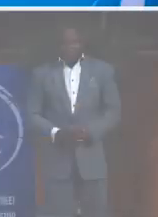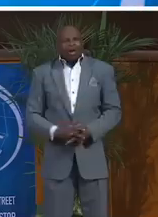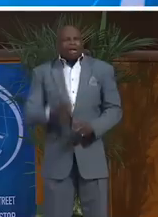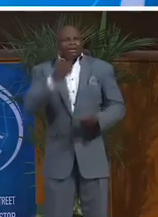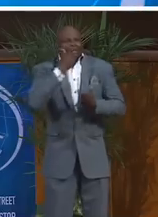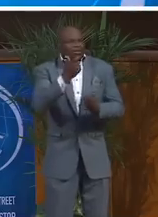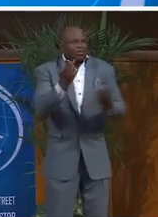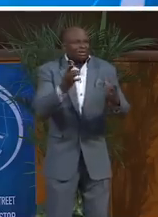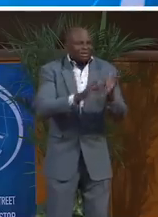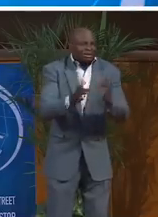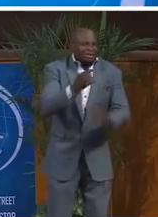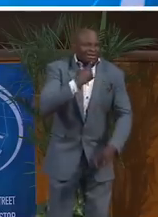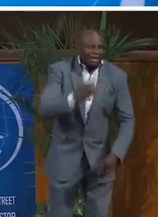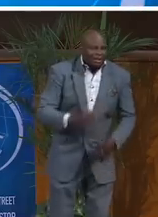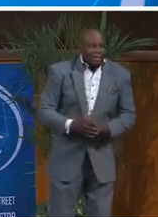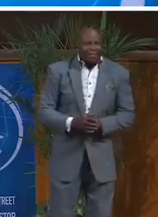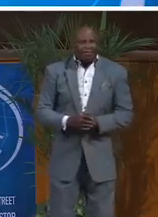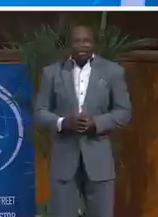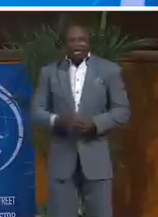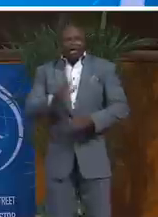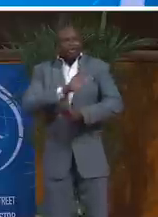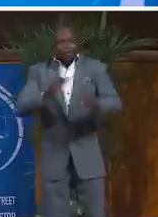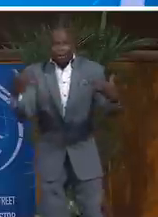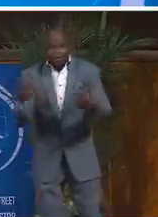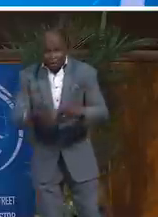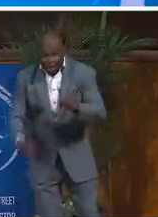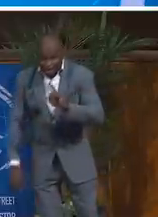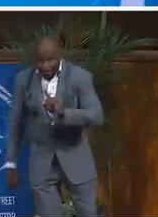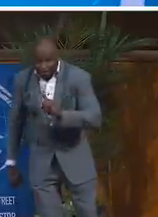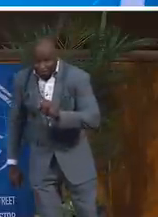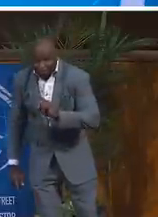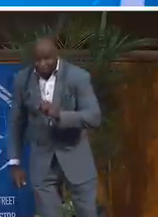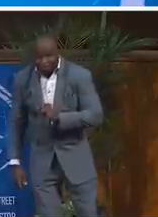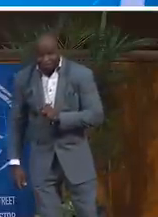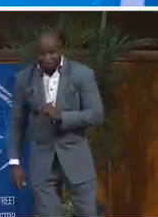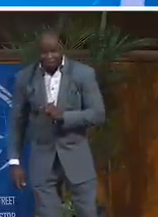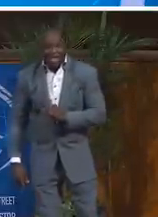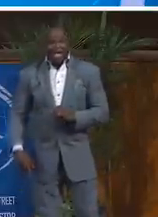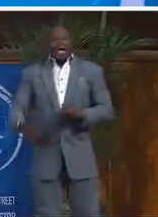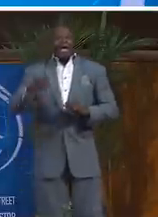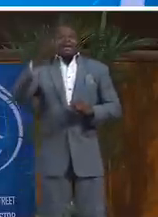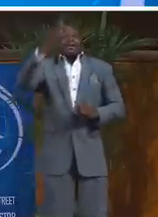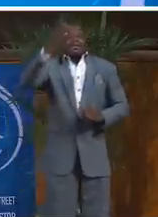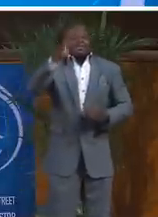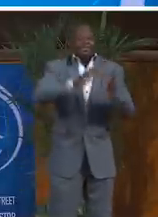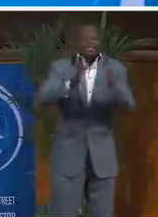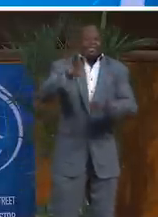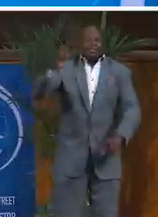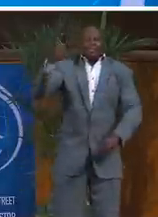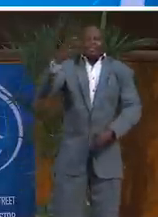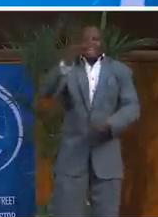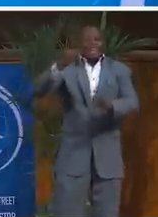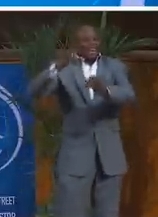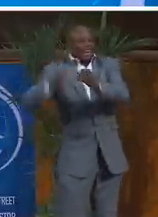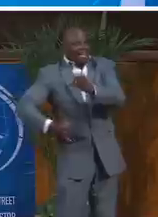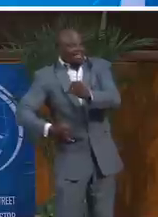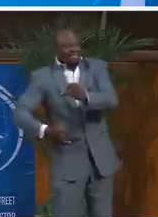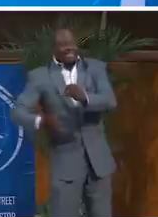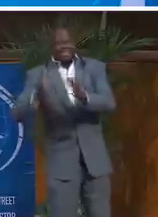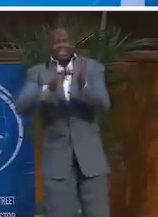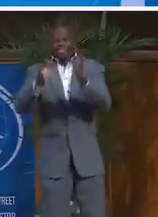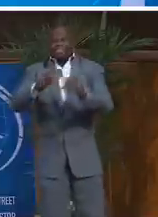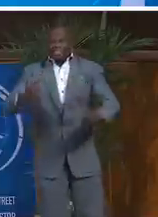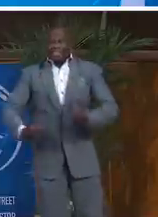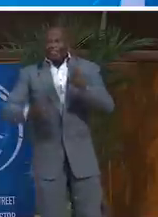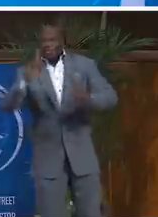Watch what Jesus says. Do not be afraid. I am the first and the last. I am the living